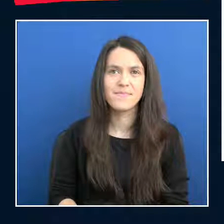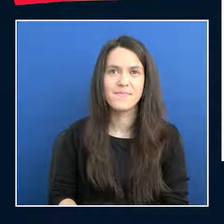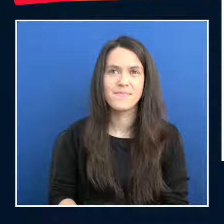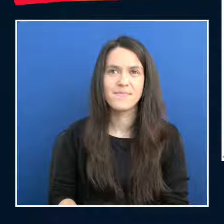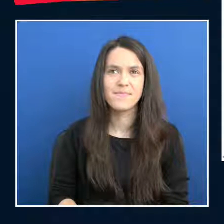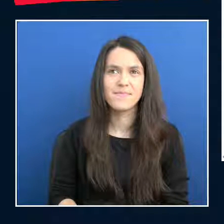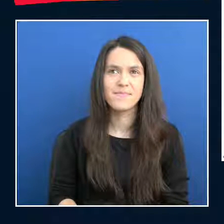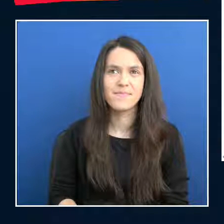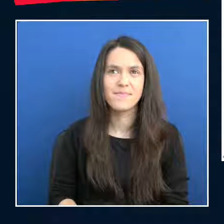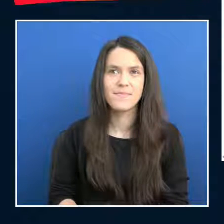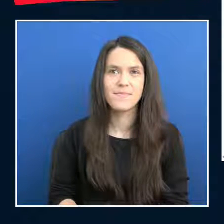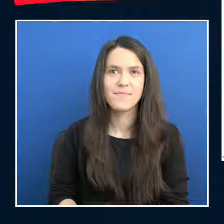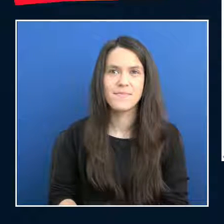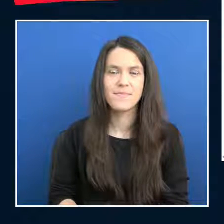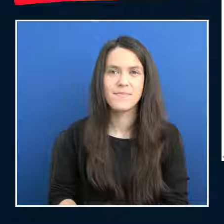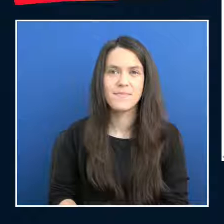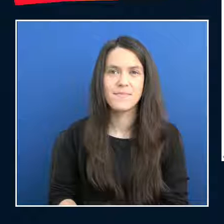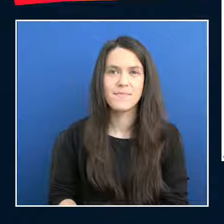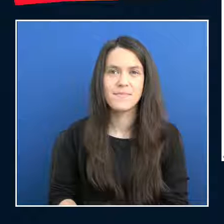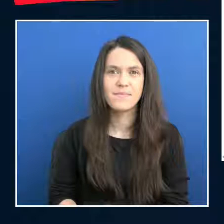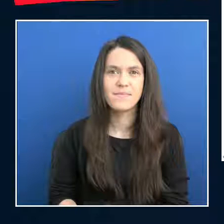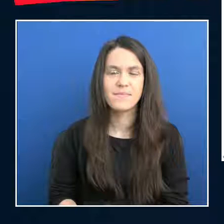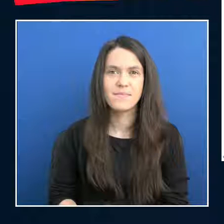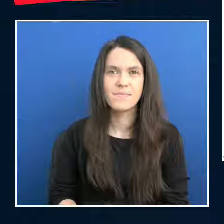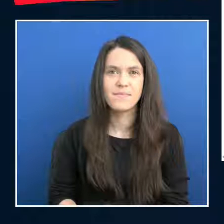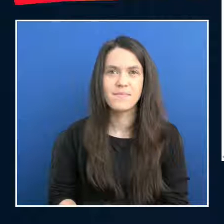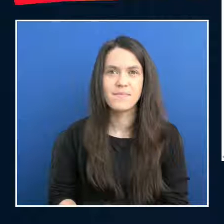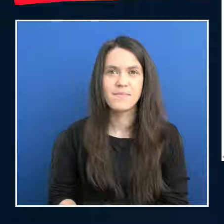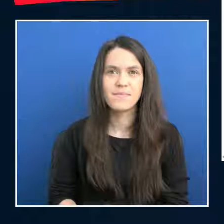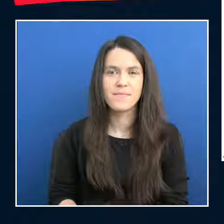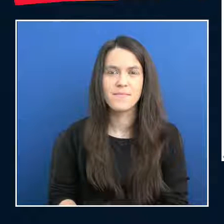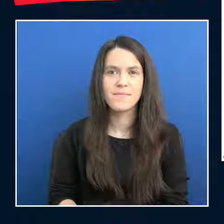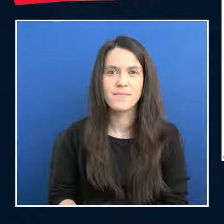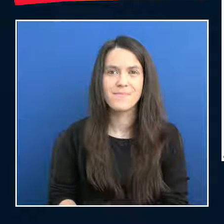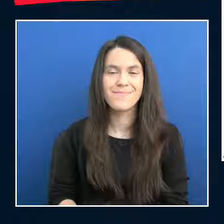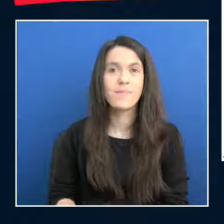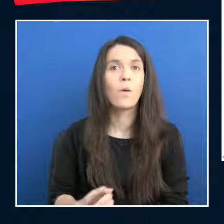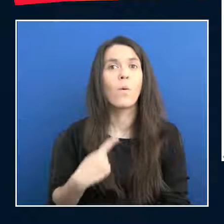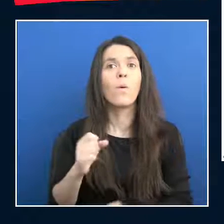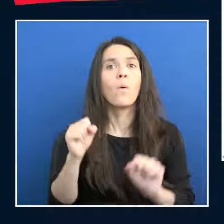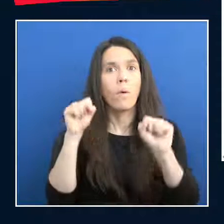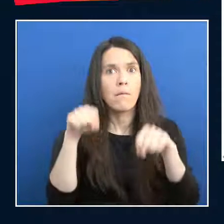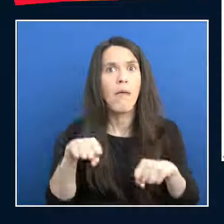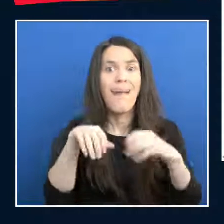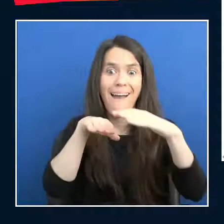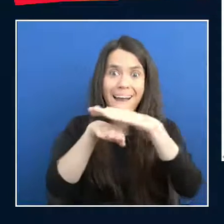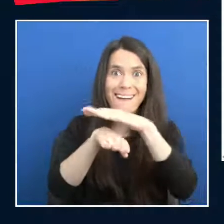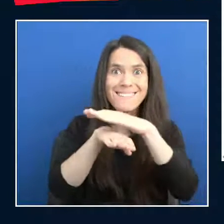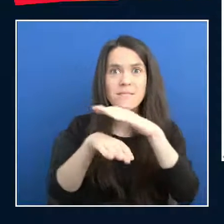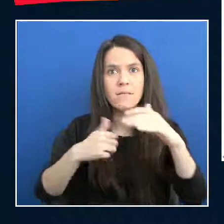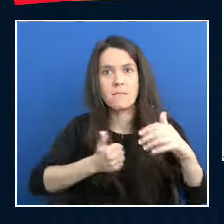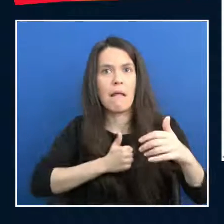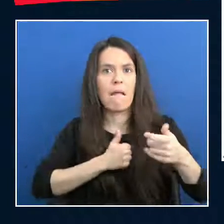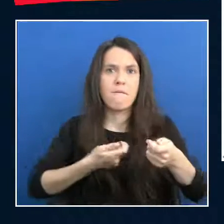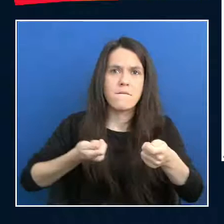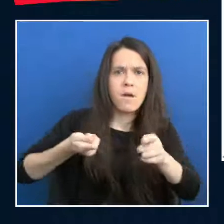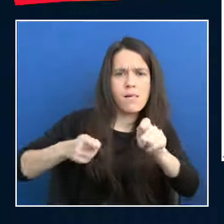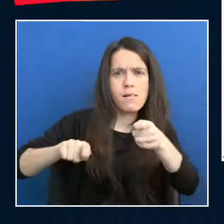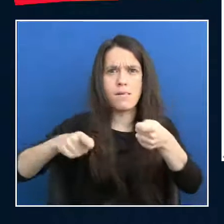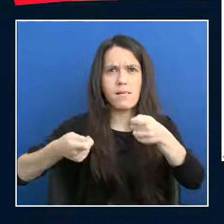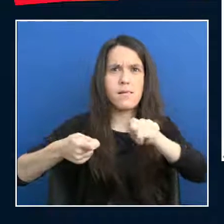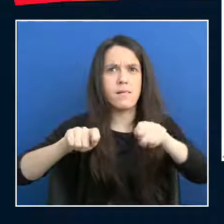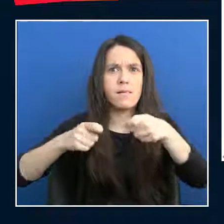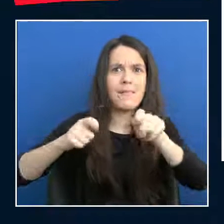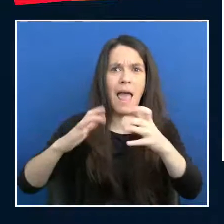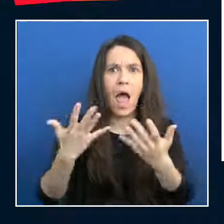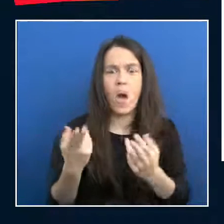here. And we can even access, so the access can be configured, so we can just relabel the host, and then we can